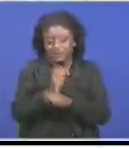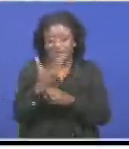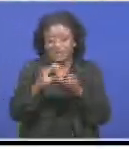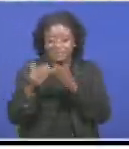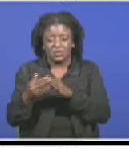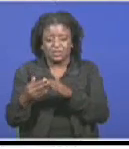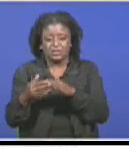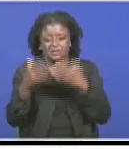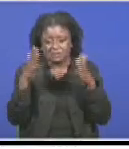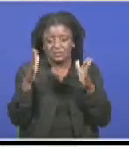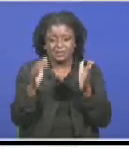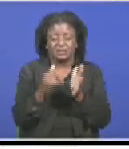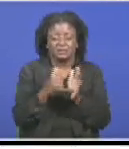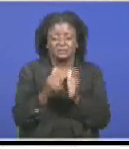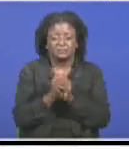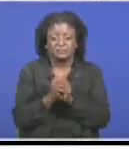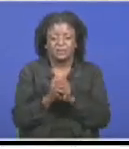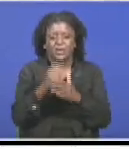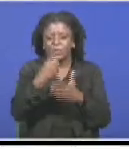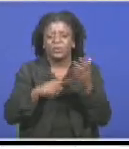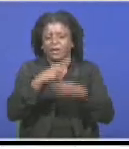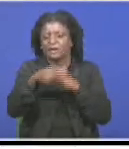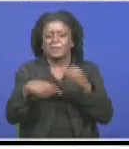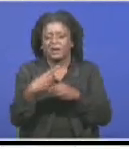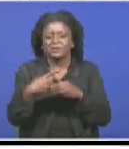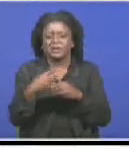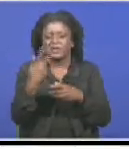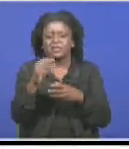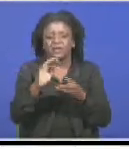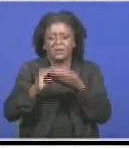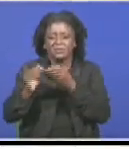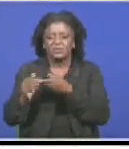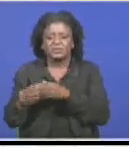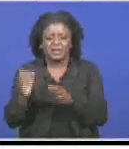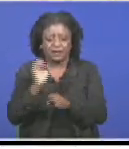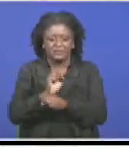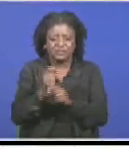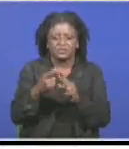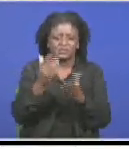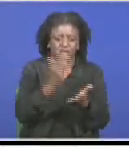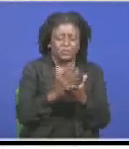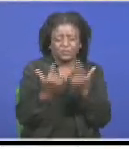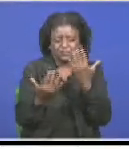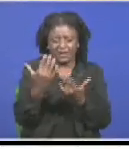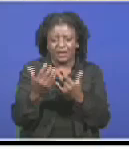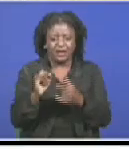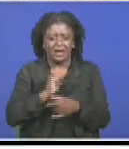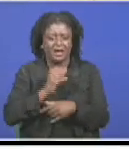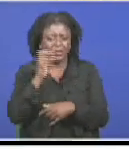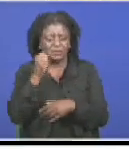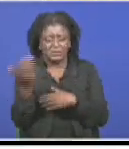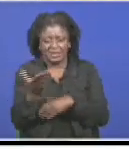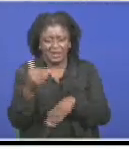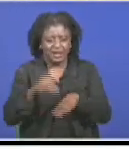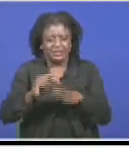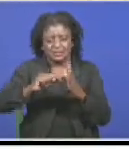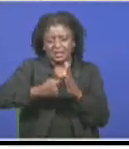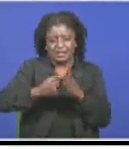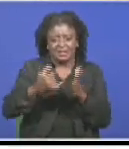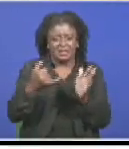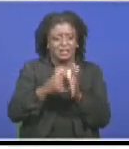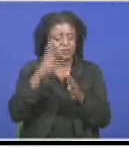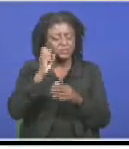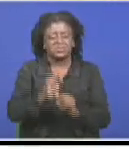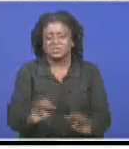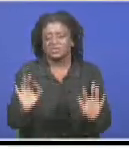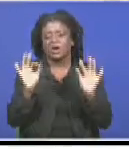we really got it done. About the community effort to extinguish the fire here at Rumkey All-Age. Were you here? I was here at the beginning. It was awesome because all the